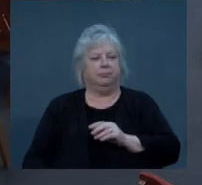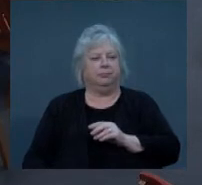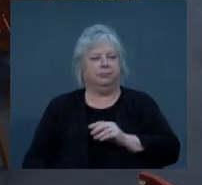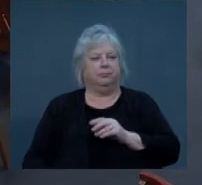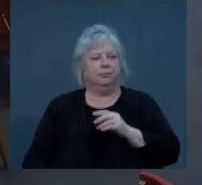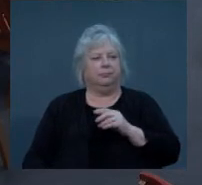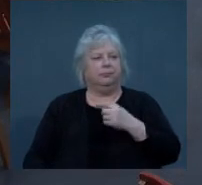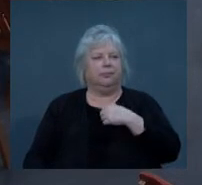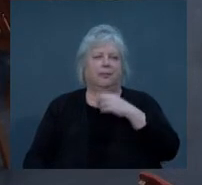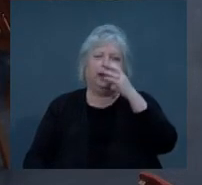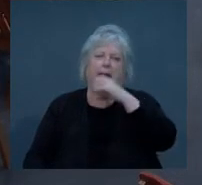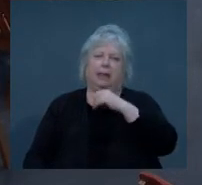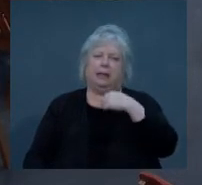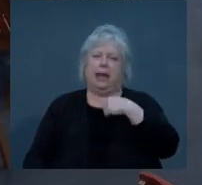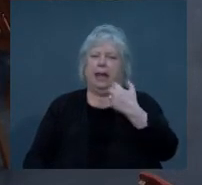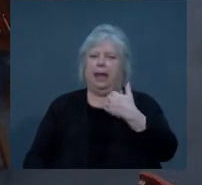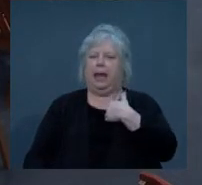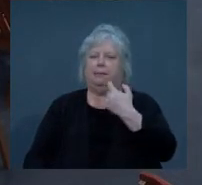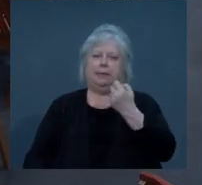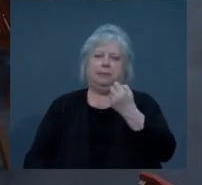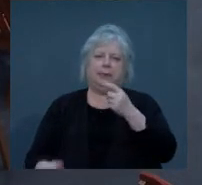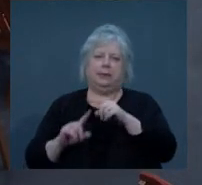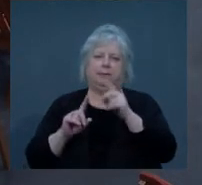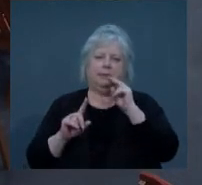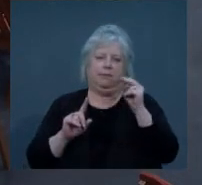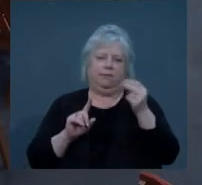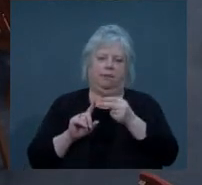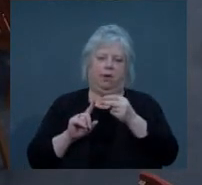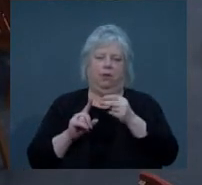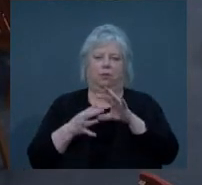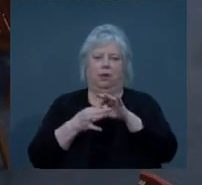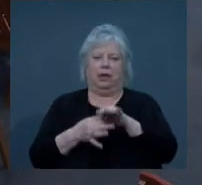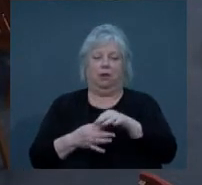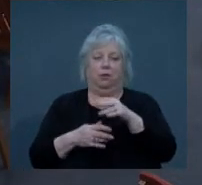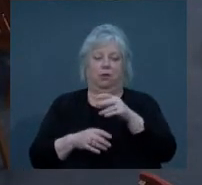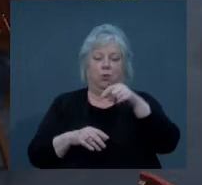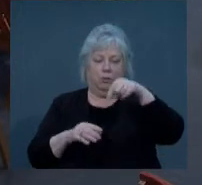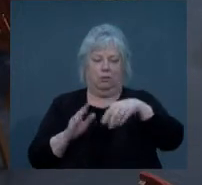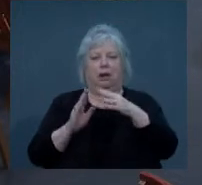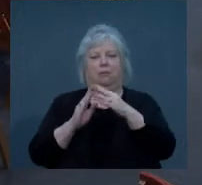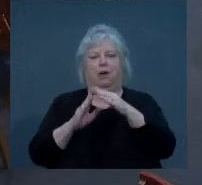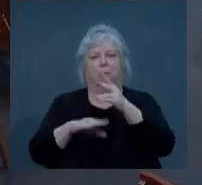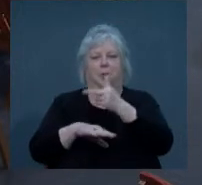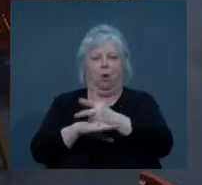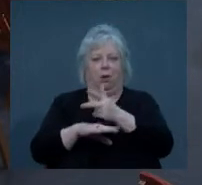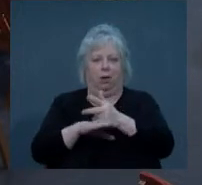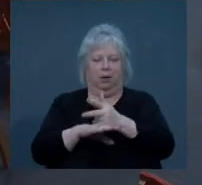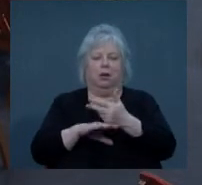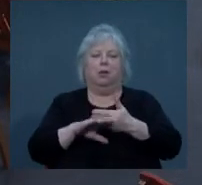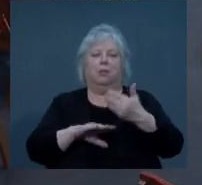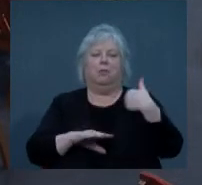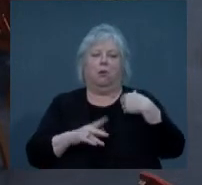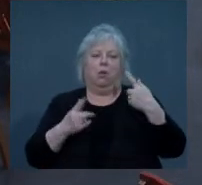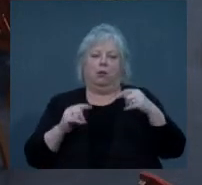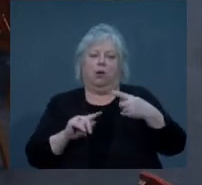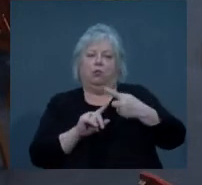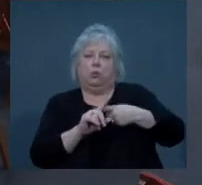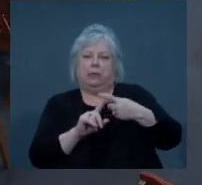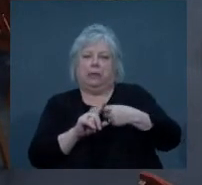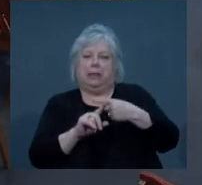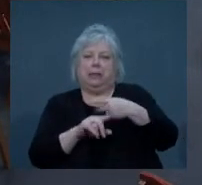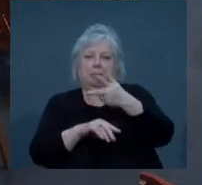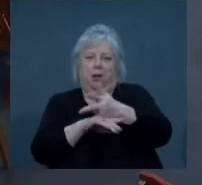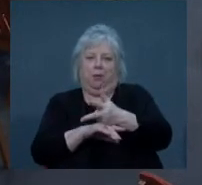I guess I have a little bit different view with respect to parking downtown. I used to try to lease space